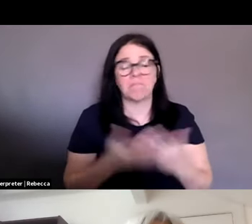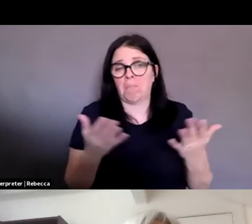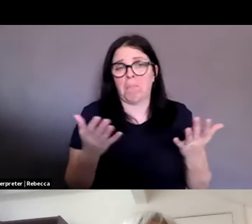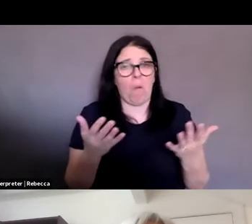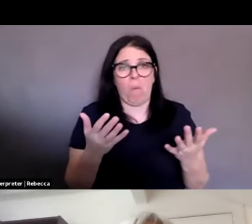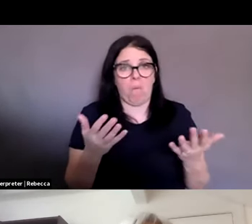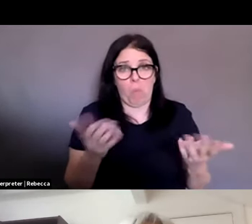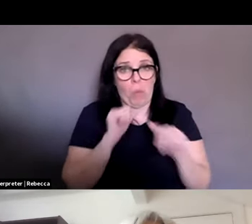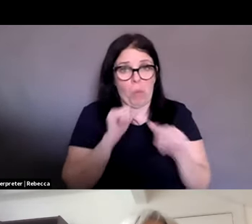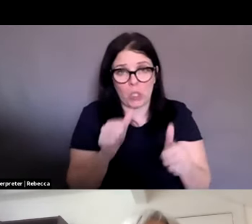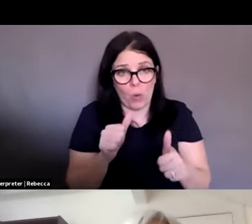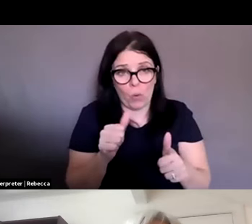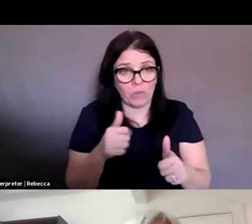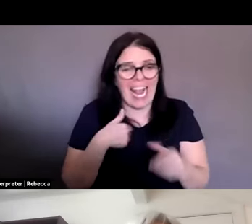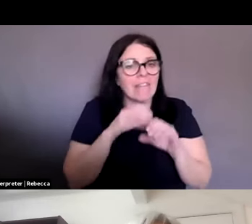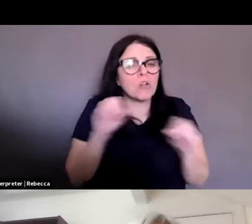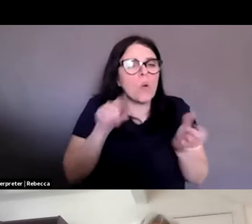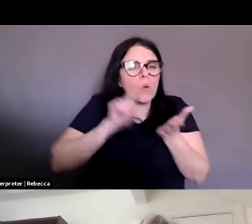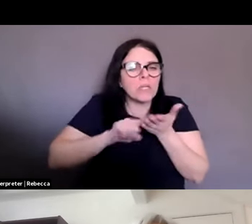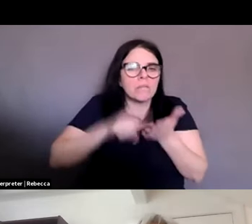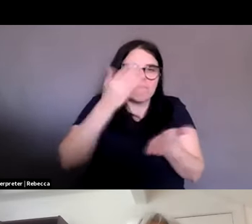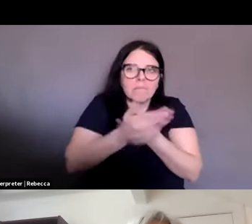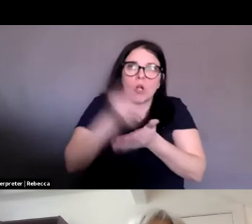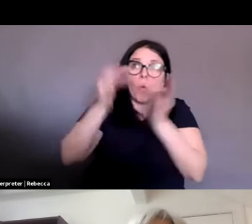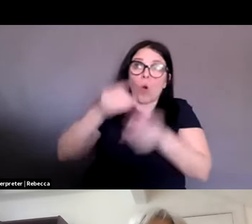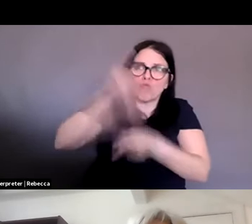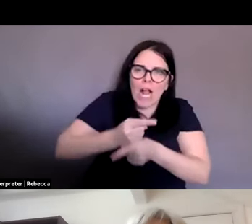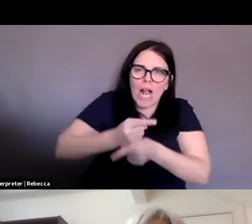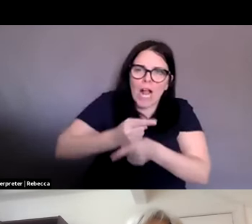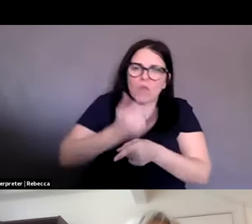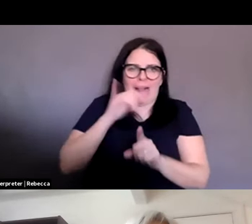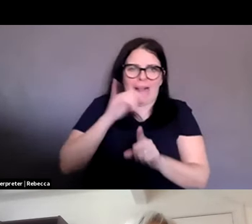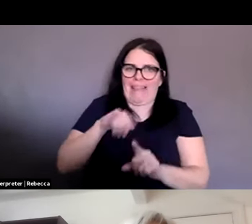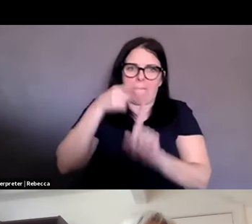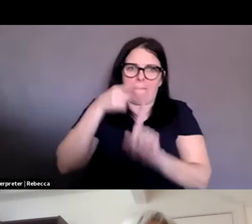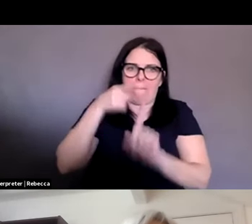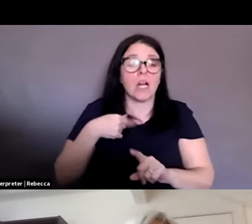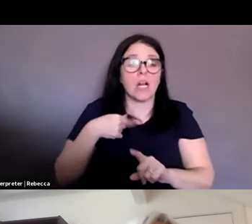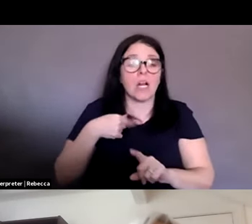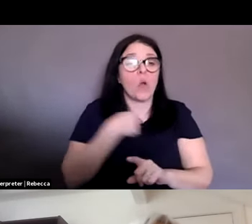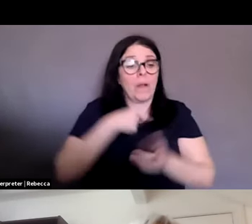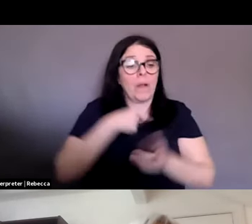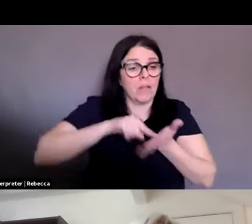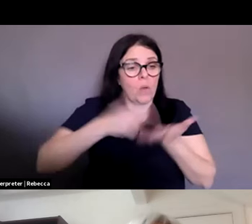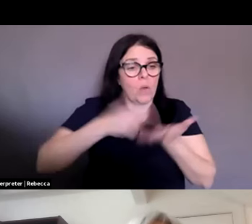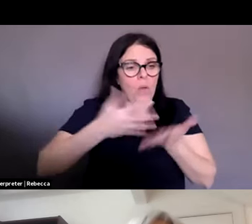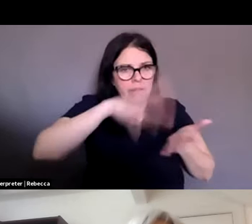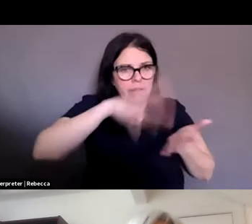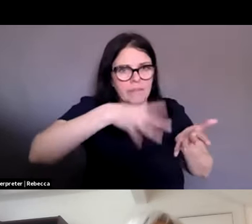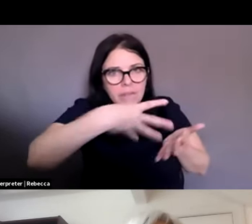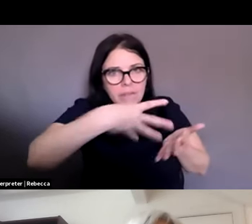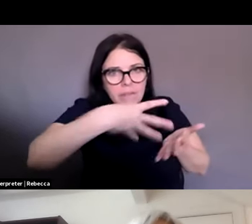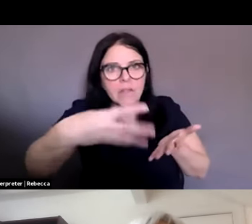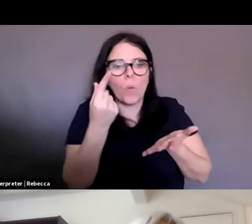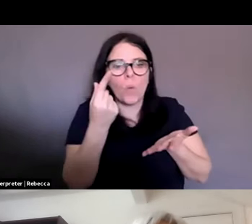the other, whether the courts are right or wrong. The purpose of the study is just to map what courts are doing, what they're saying, and to show that there's some very